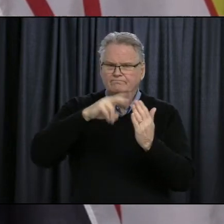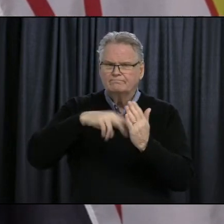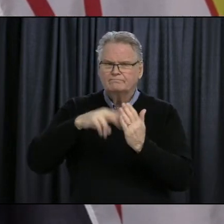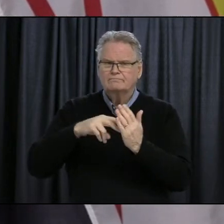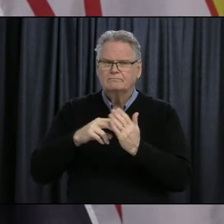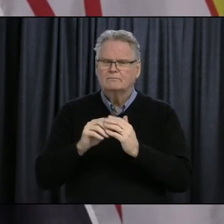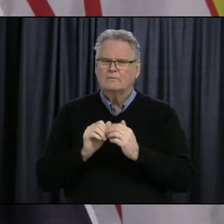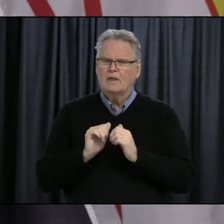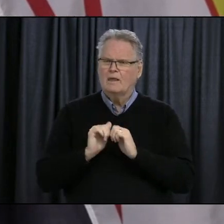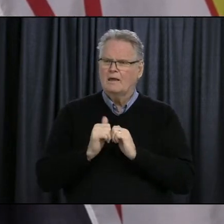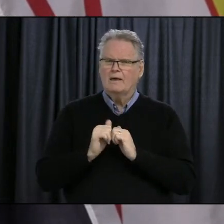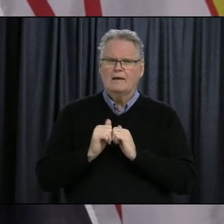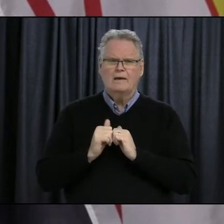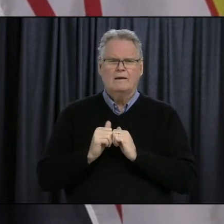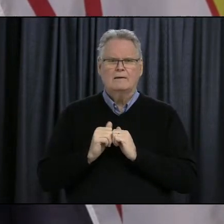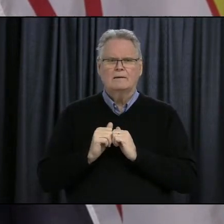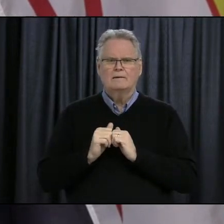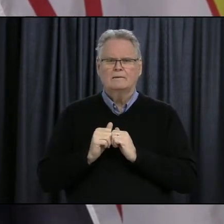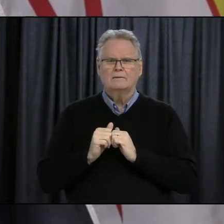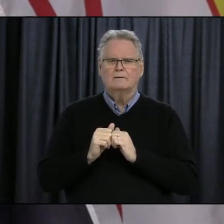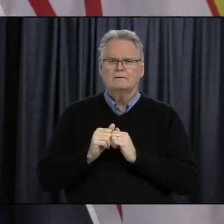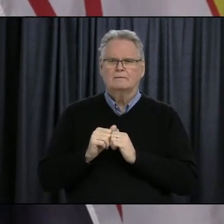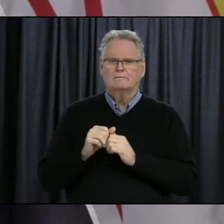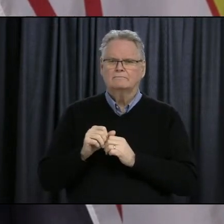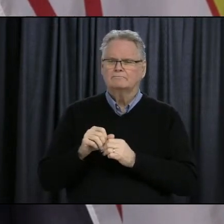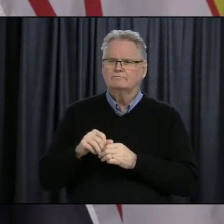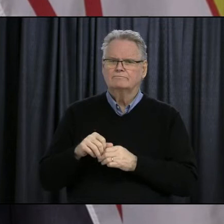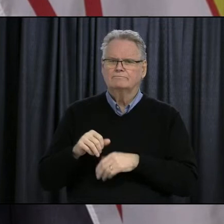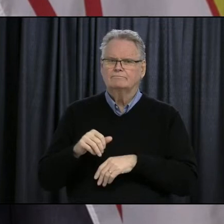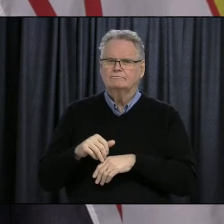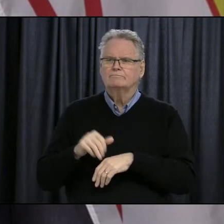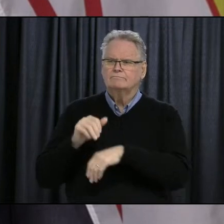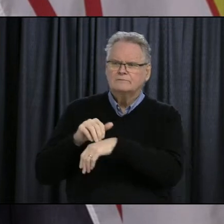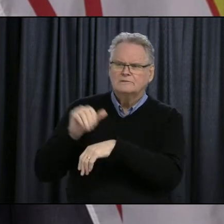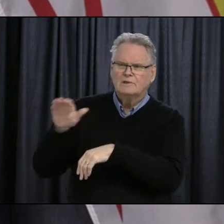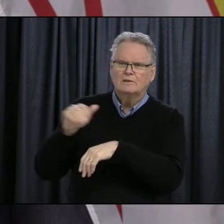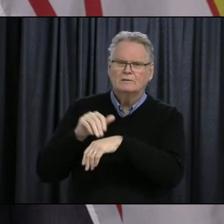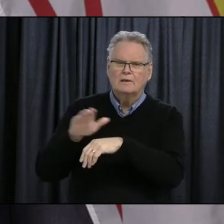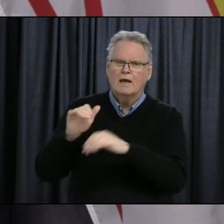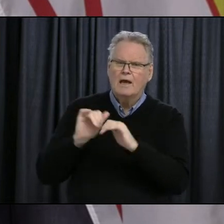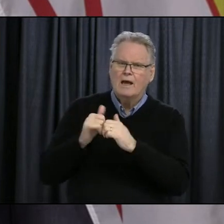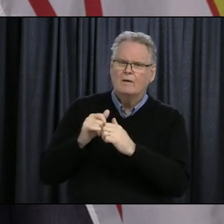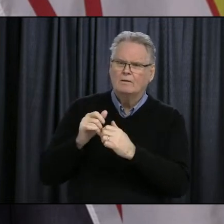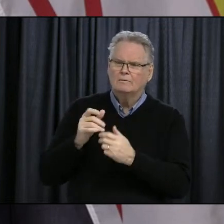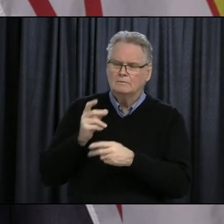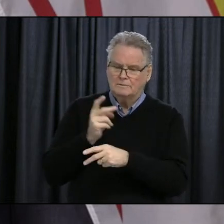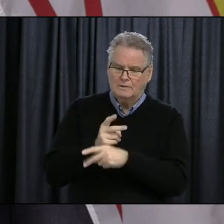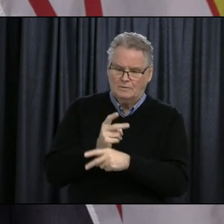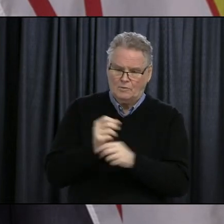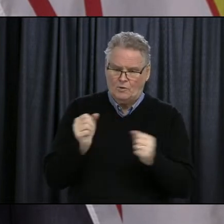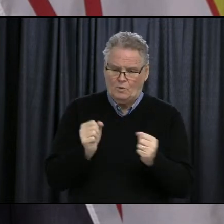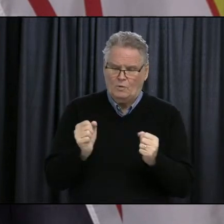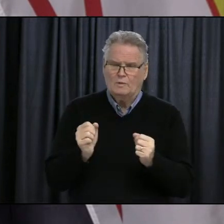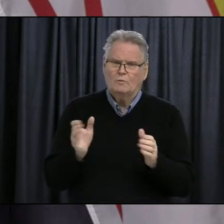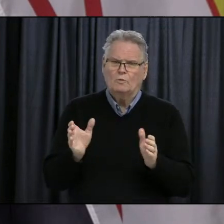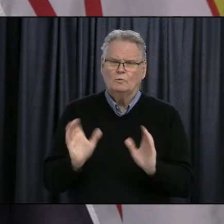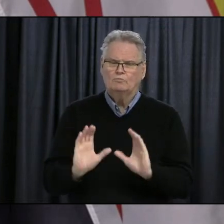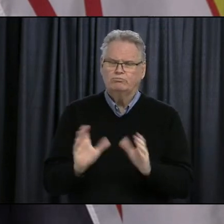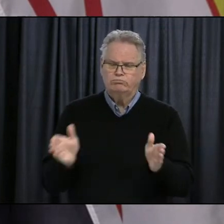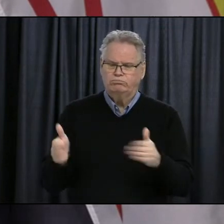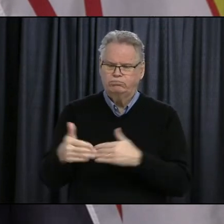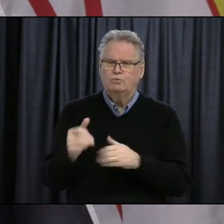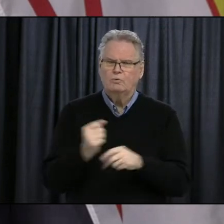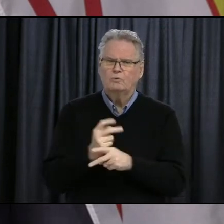frozen state. We still have to use it. It can be stored in the fridge, and then we have to use it within 5 days. So it's it's